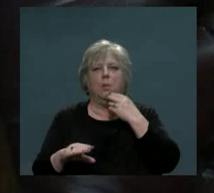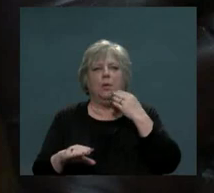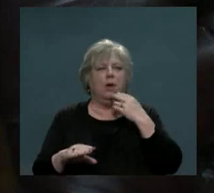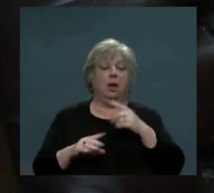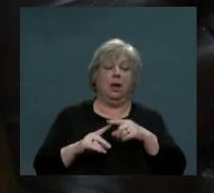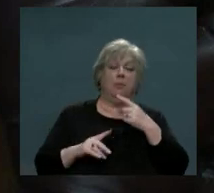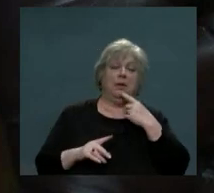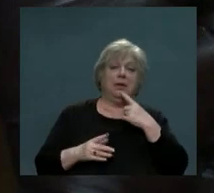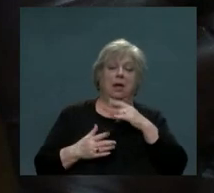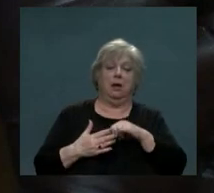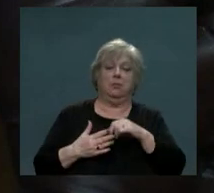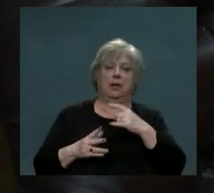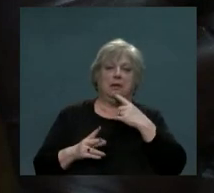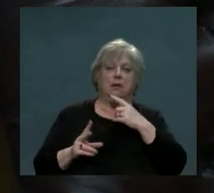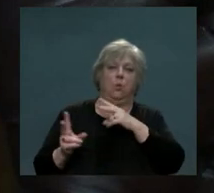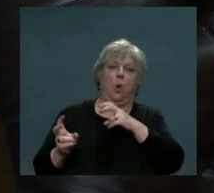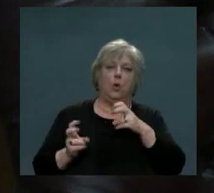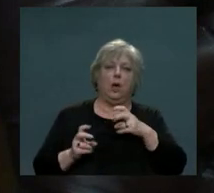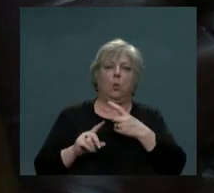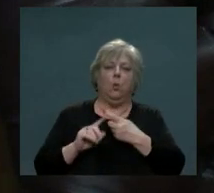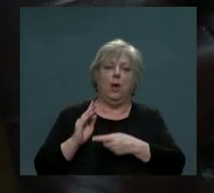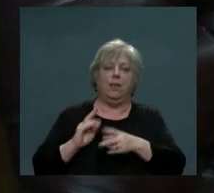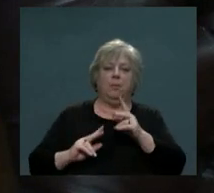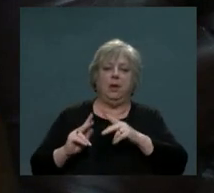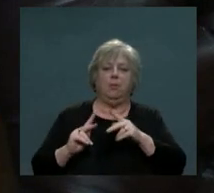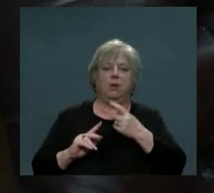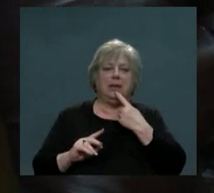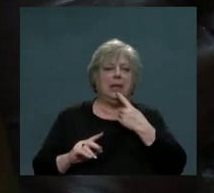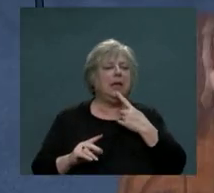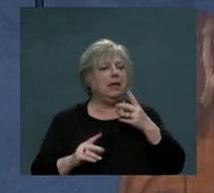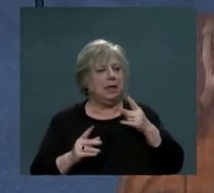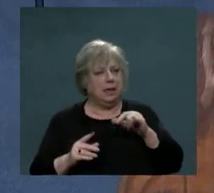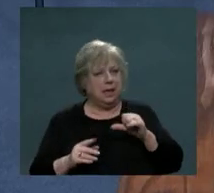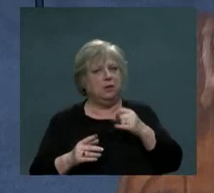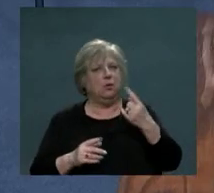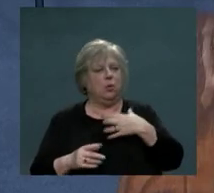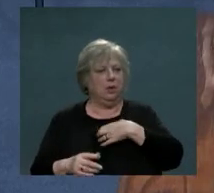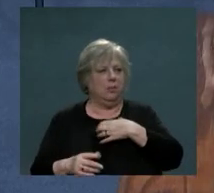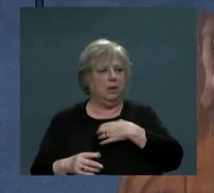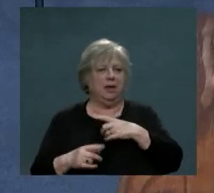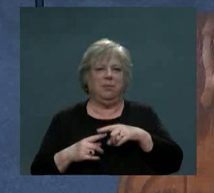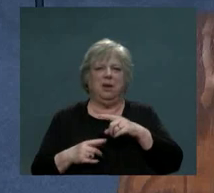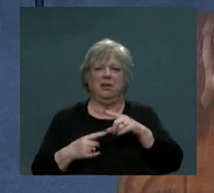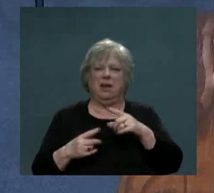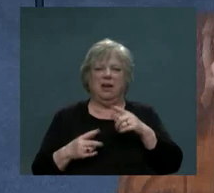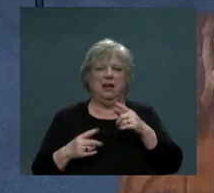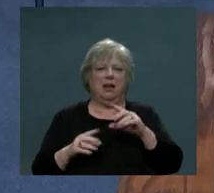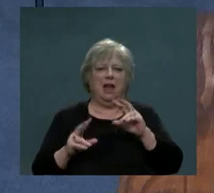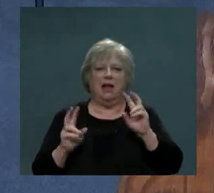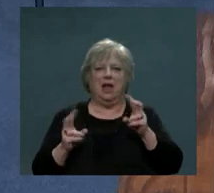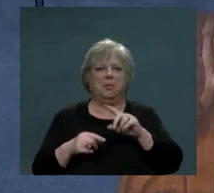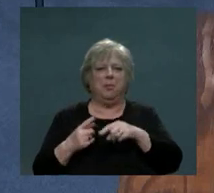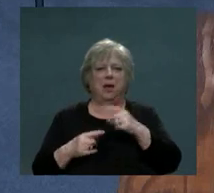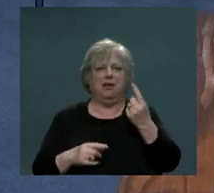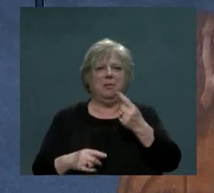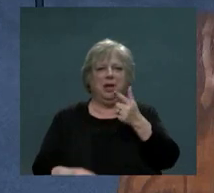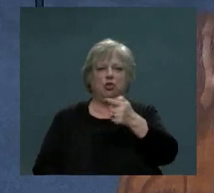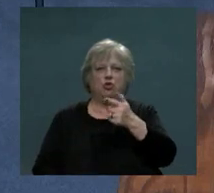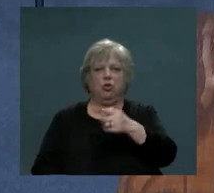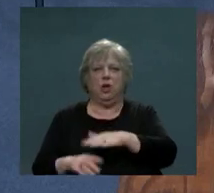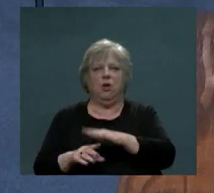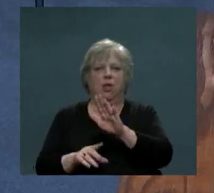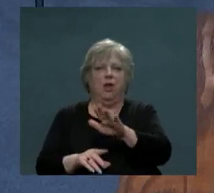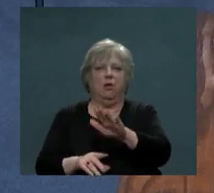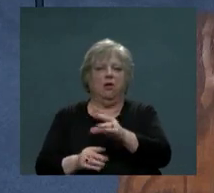the neighborhood folks said yes. whenever they came to the meeting. And there was a complaint, but that item, as far as somebody shooting out on the property, is not something that